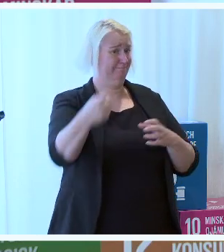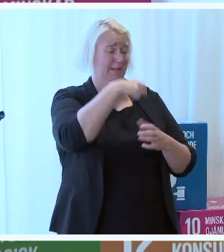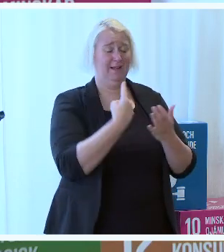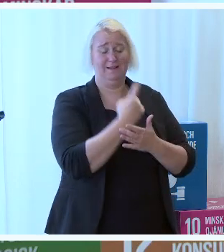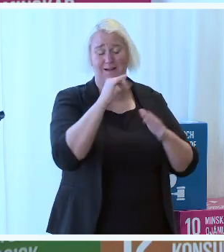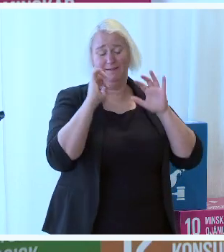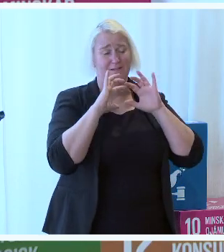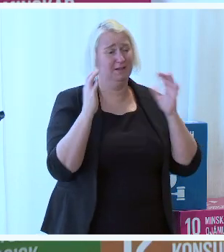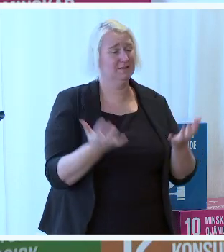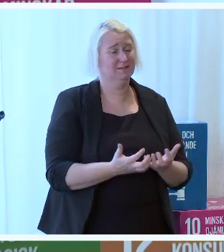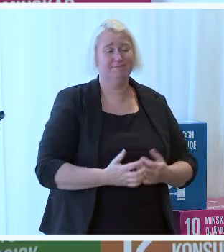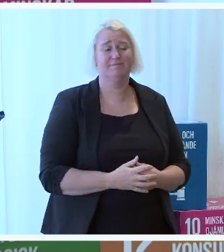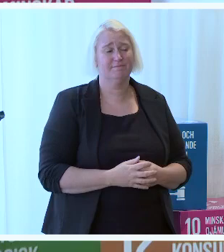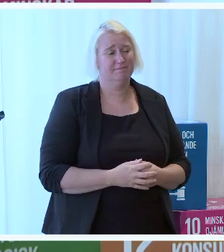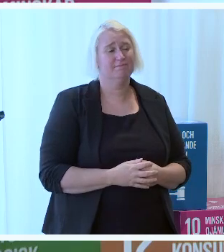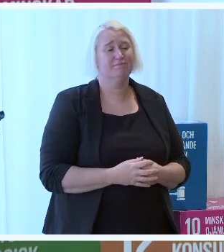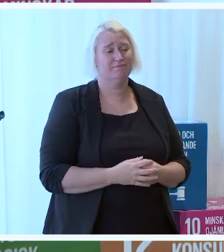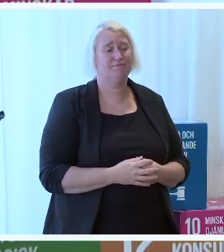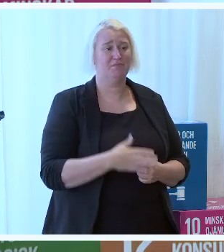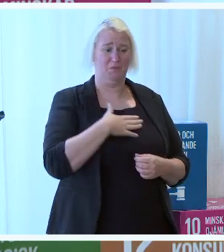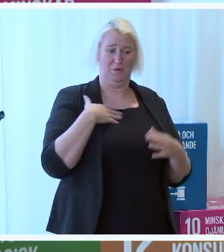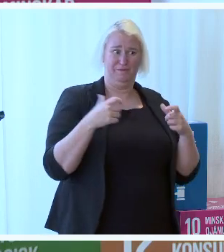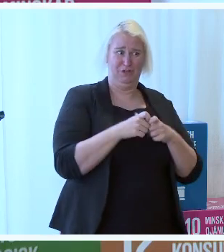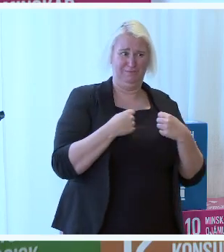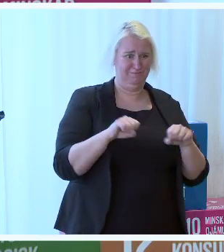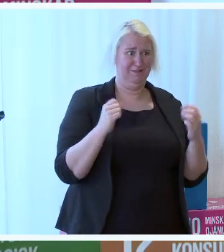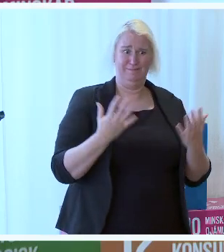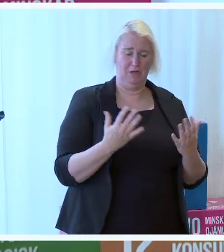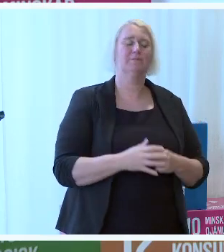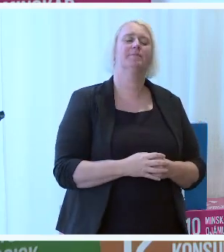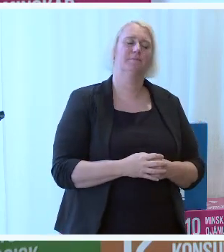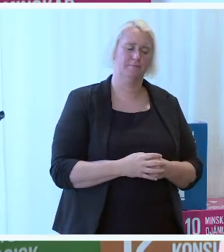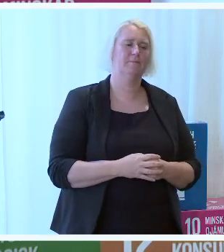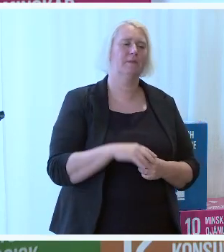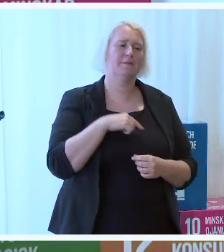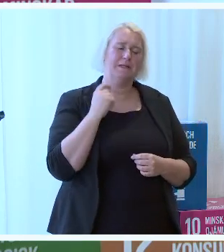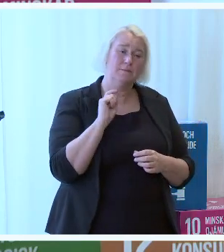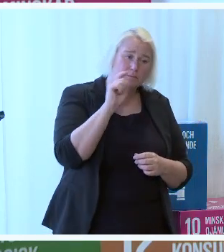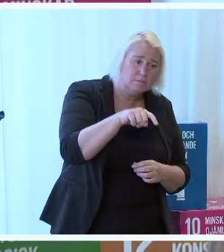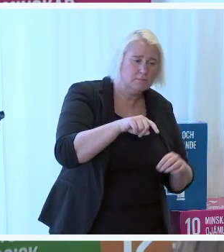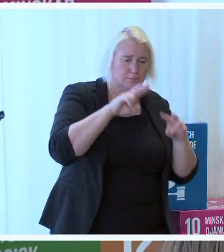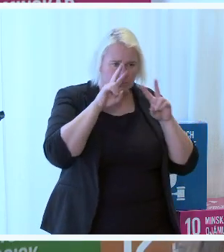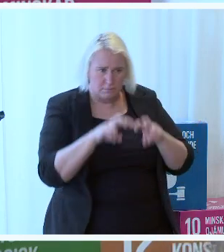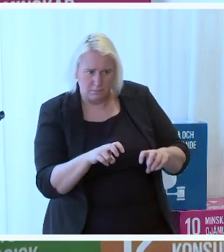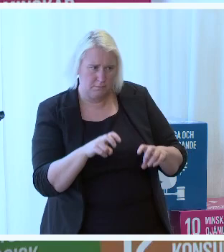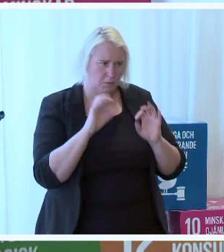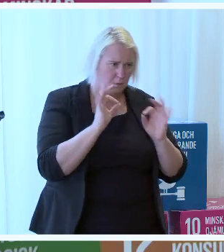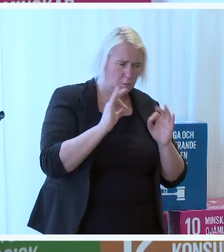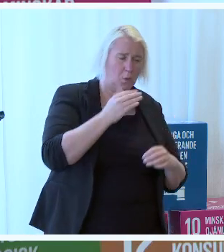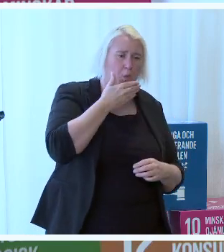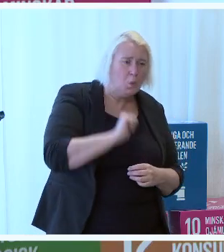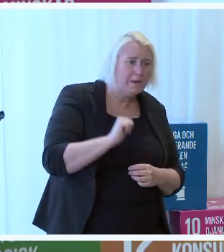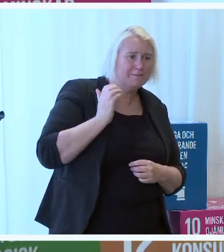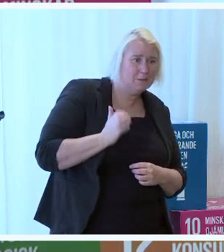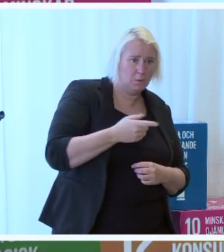So what Islamic Relief does is, in our interventions, we analyze how women and girls are affected by